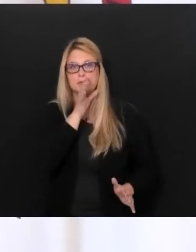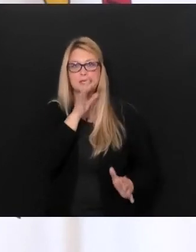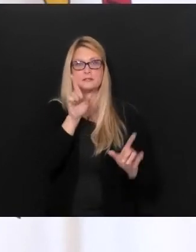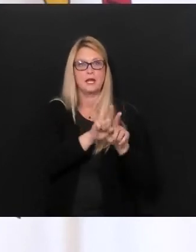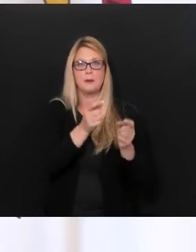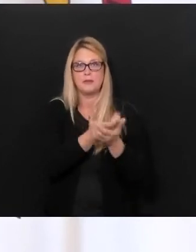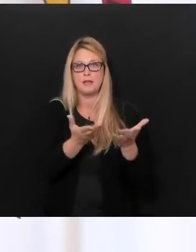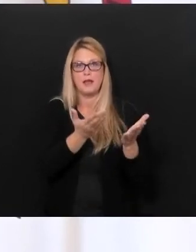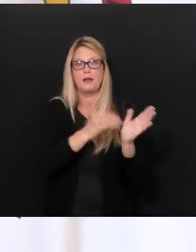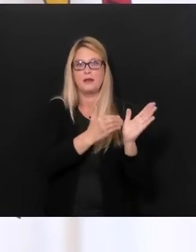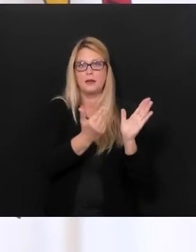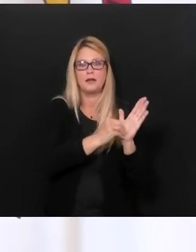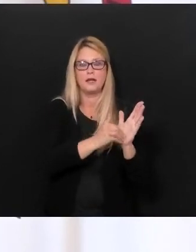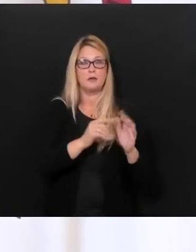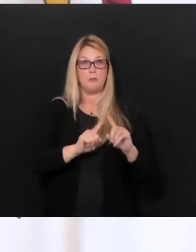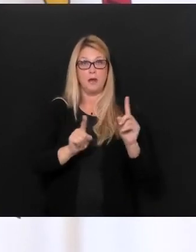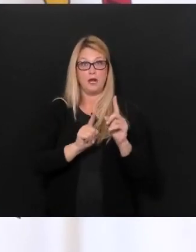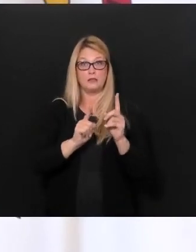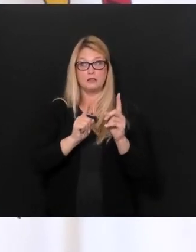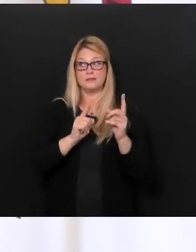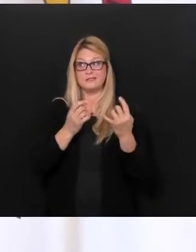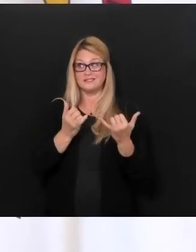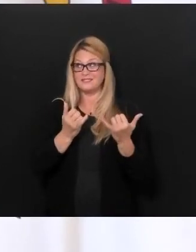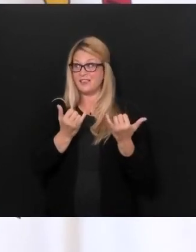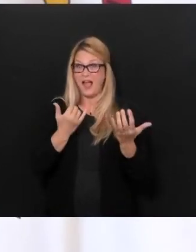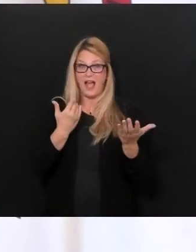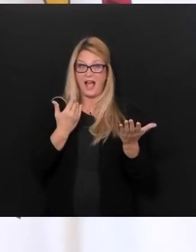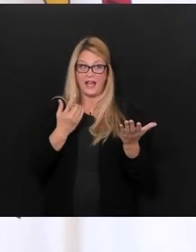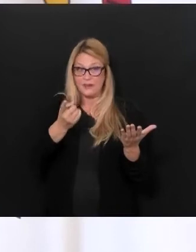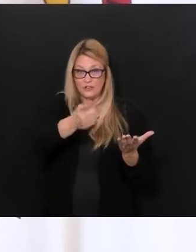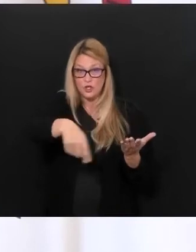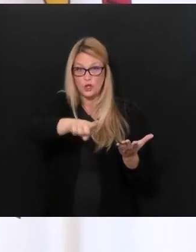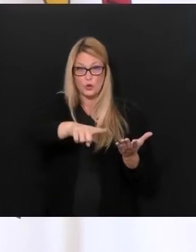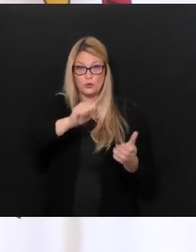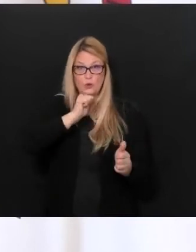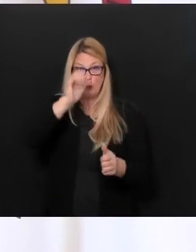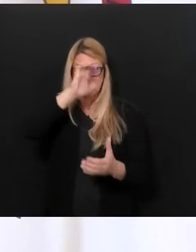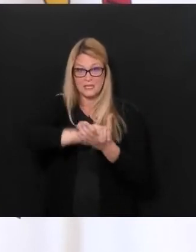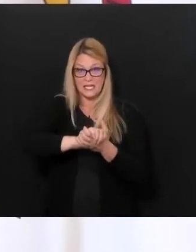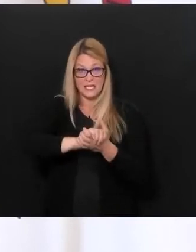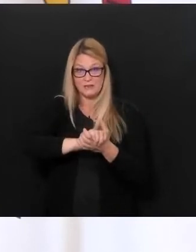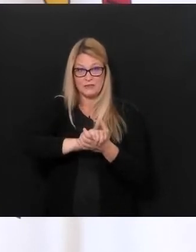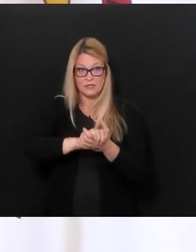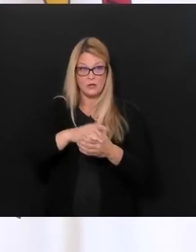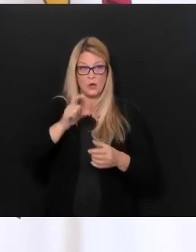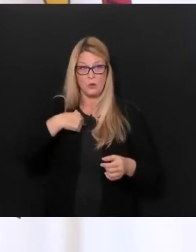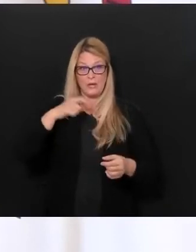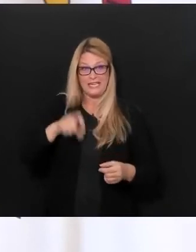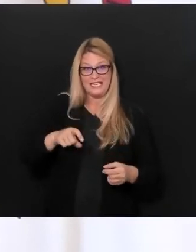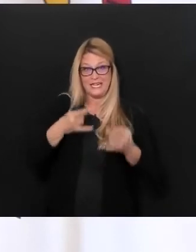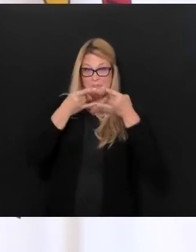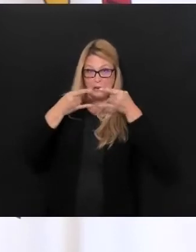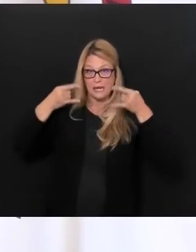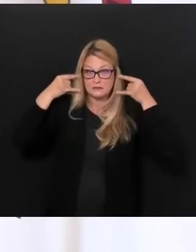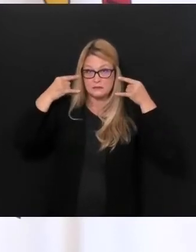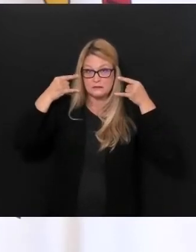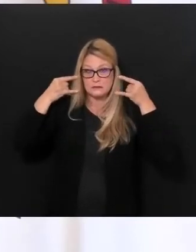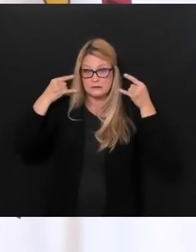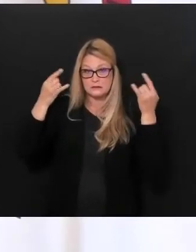but at the end of the day, if you don't believe that we ought to be wearing our mask, then